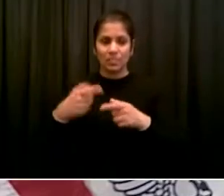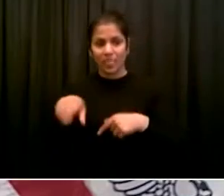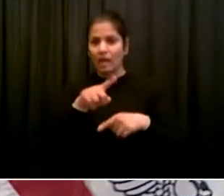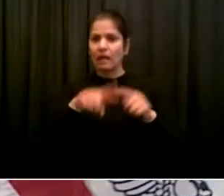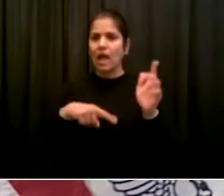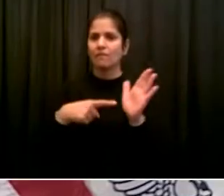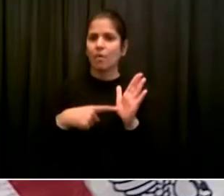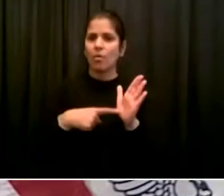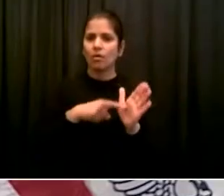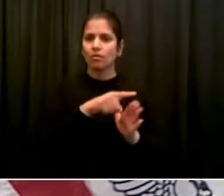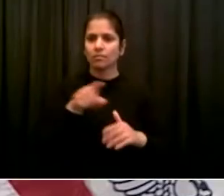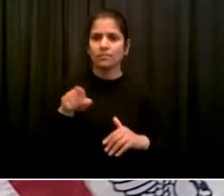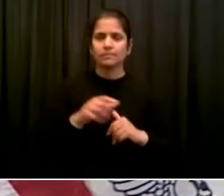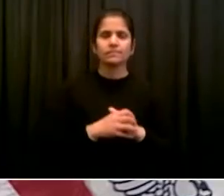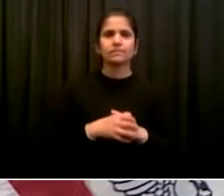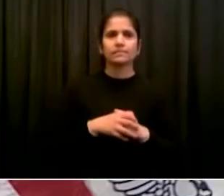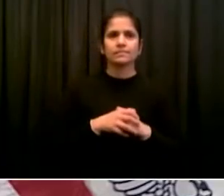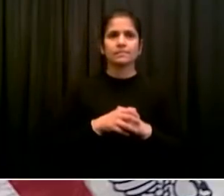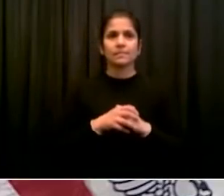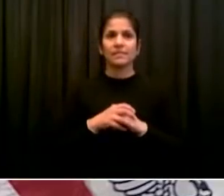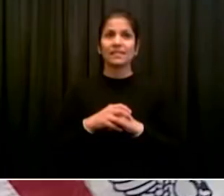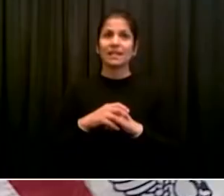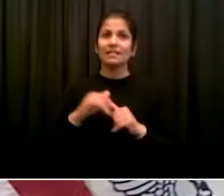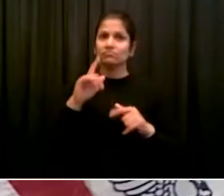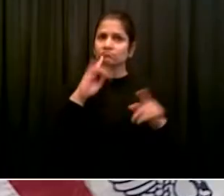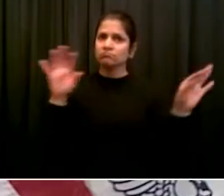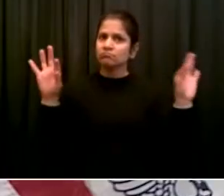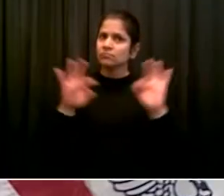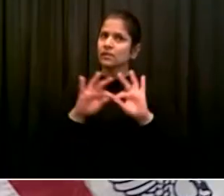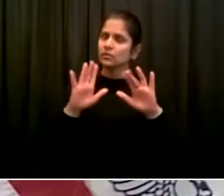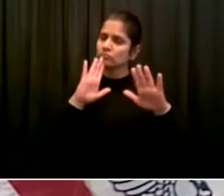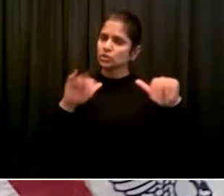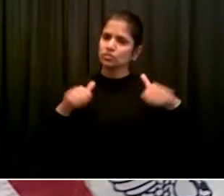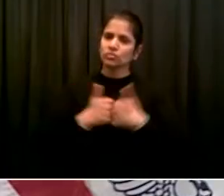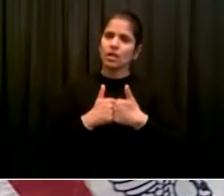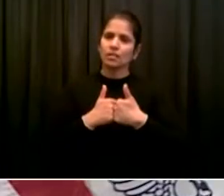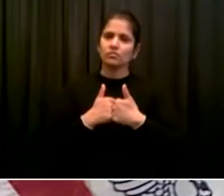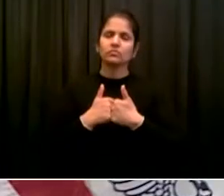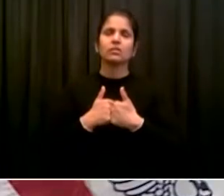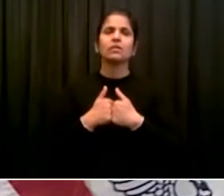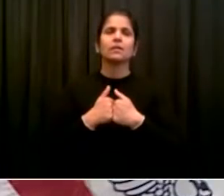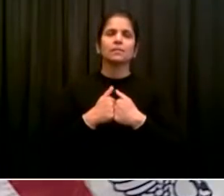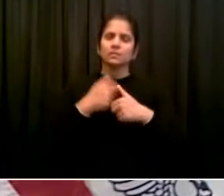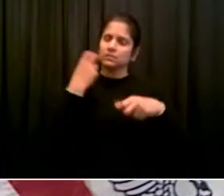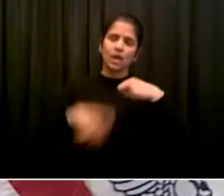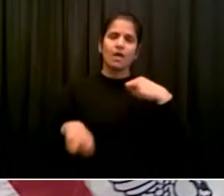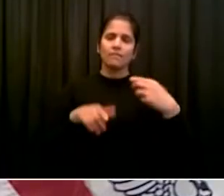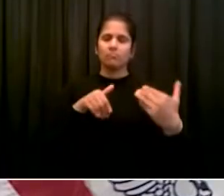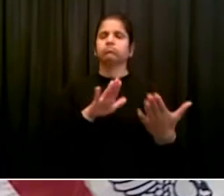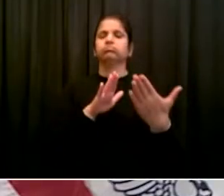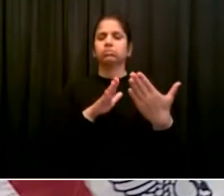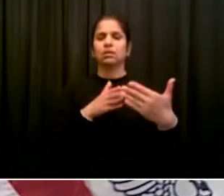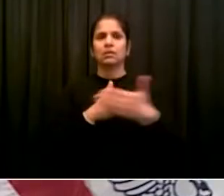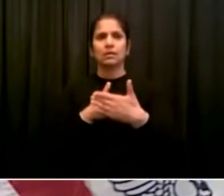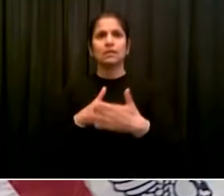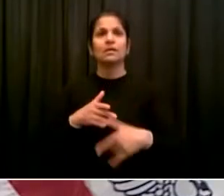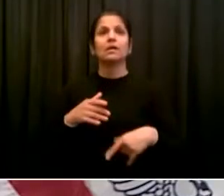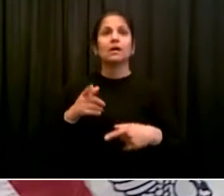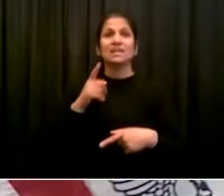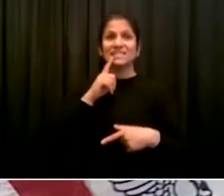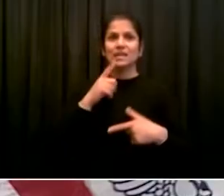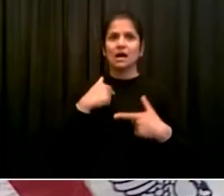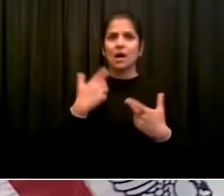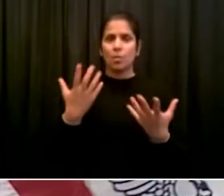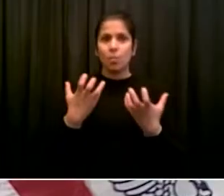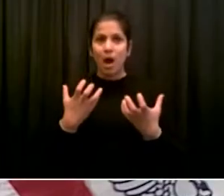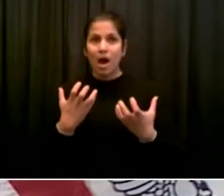And that's a fundamental challenge. But a way that we can address our desire to have more and more New York